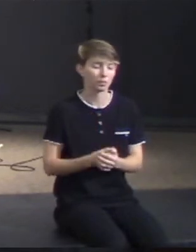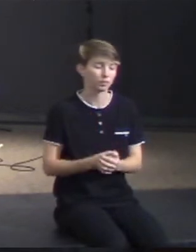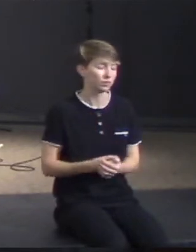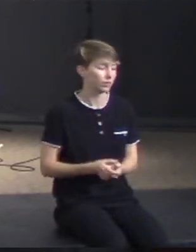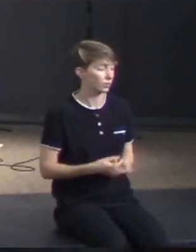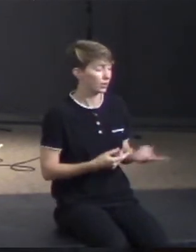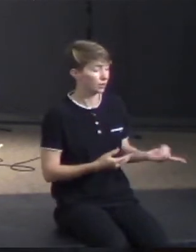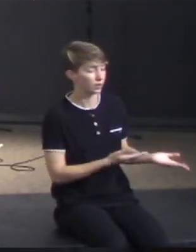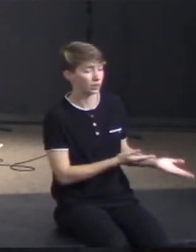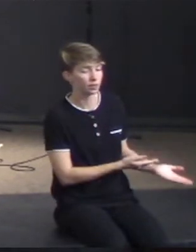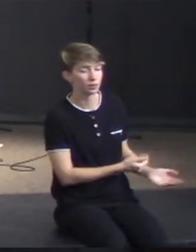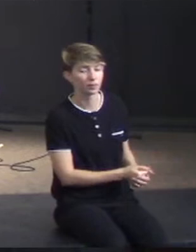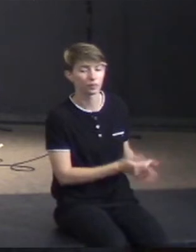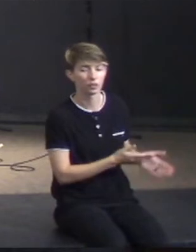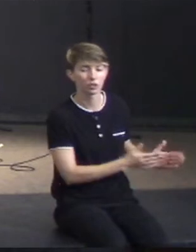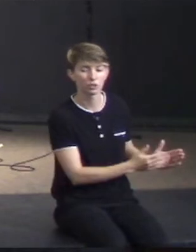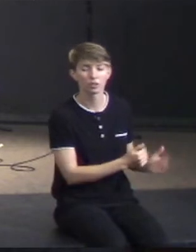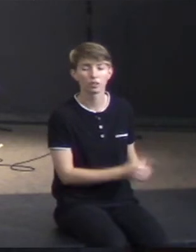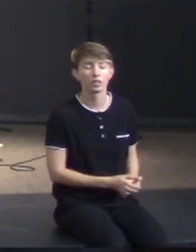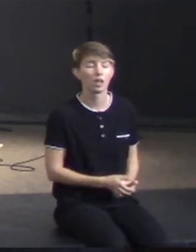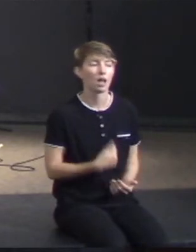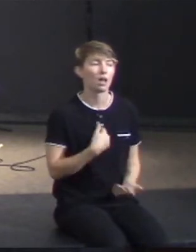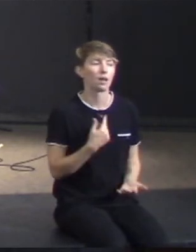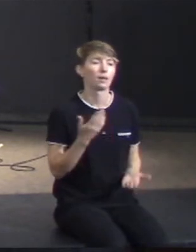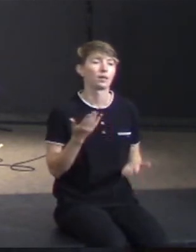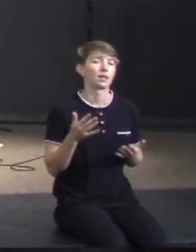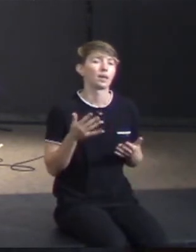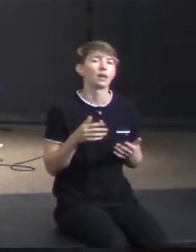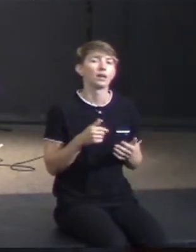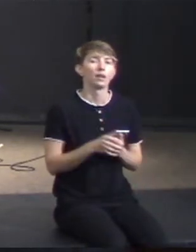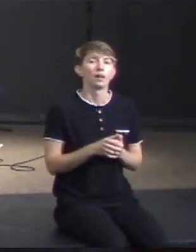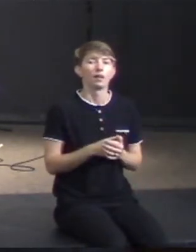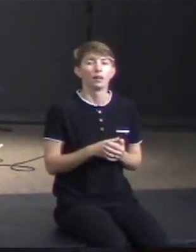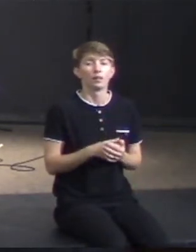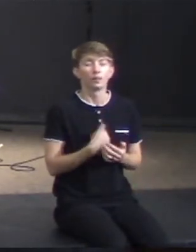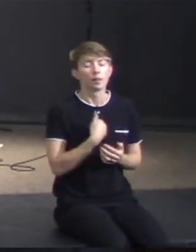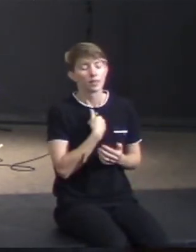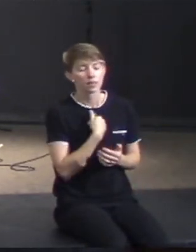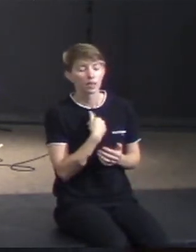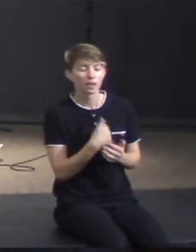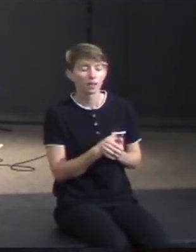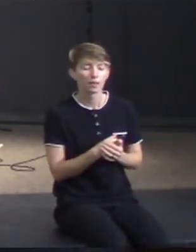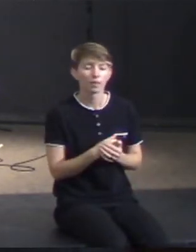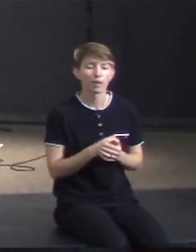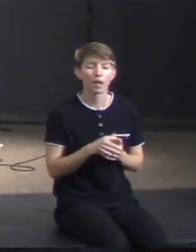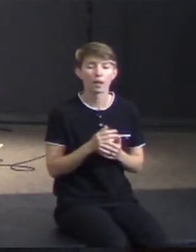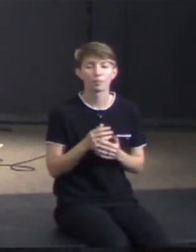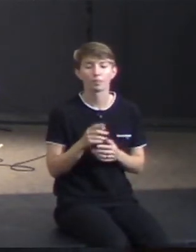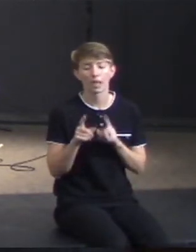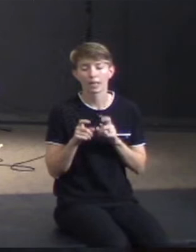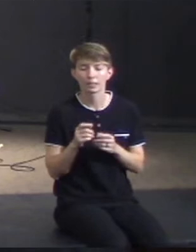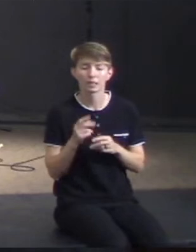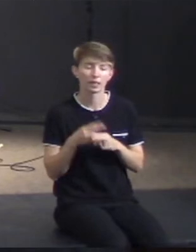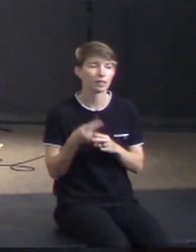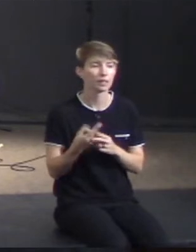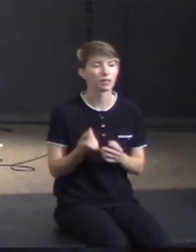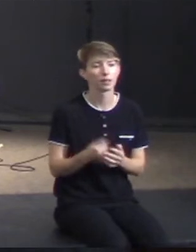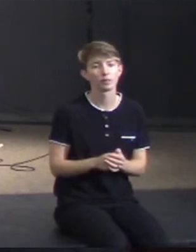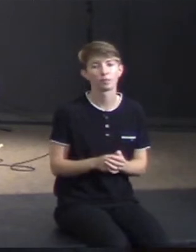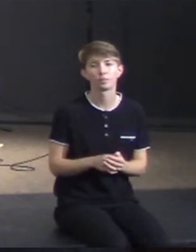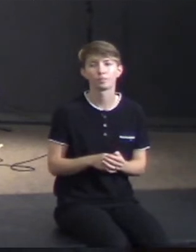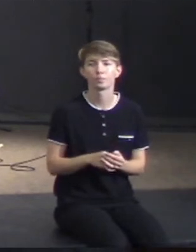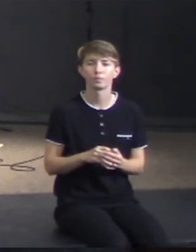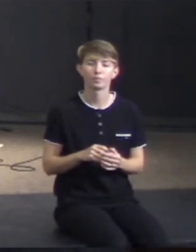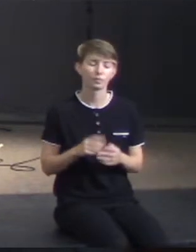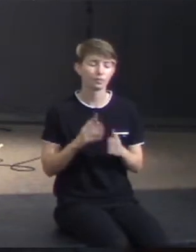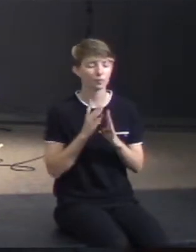So I'm just kind of minding my own, getting to know some people's names. And we're standing in a line and got into a line. And there was a scoop of vegetables. I'm